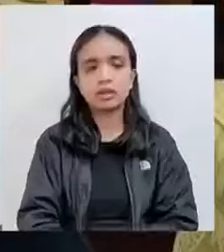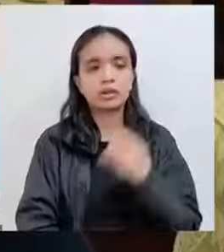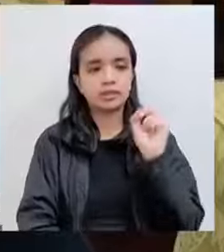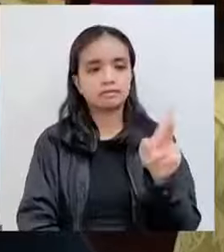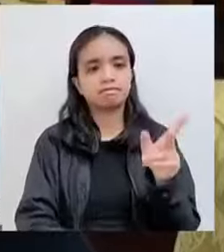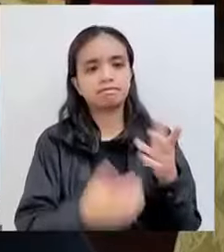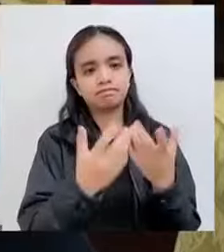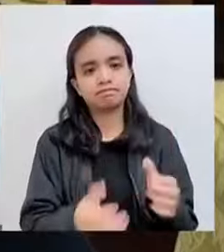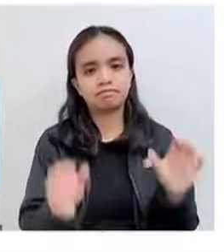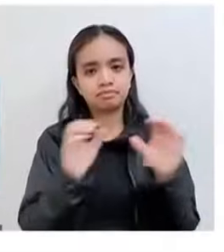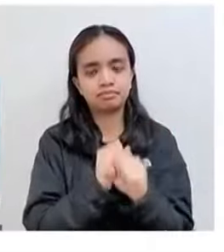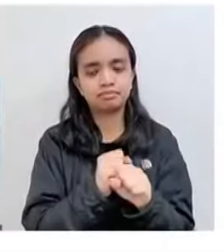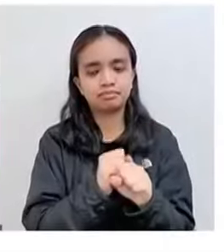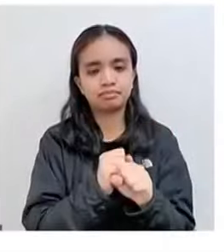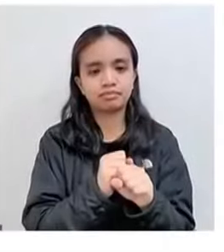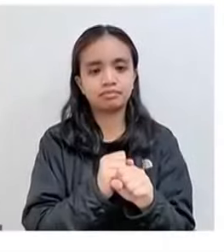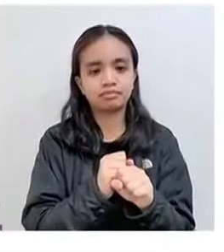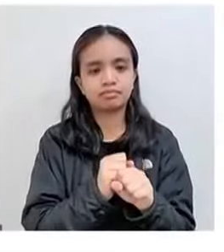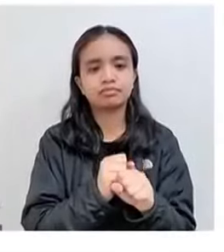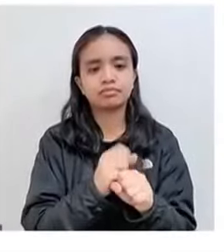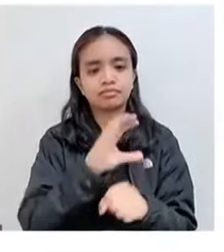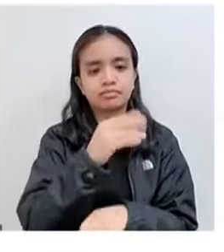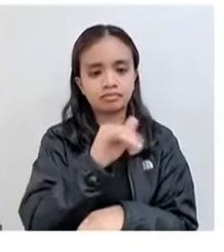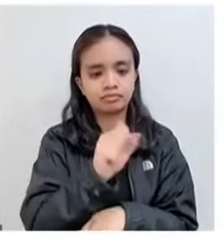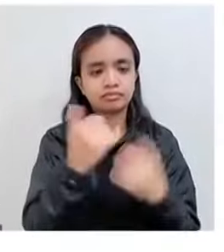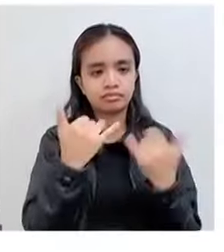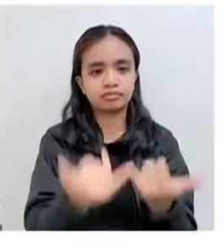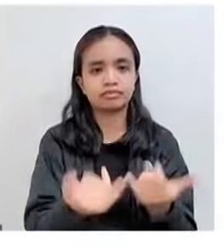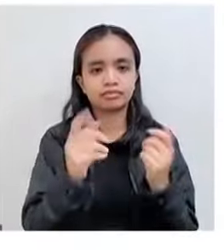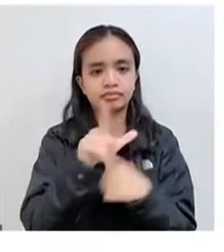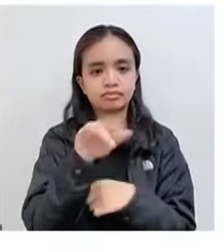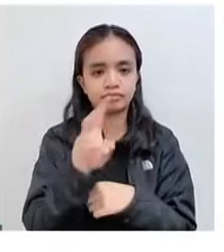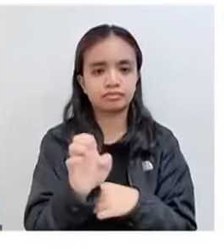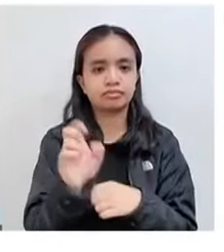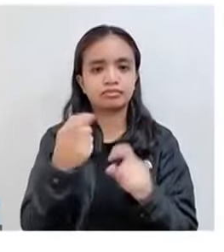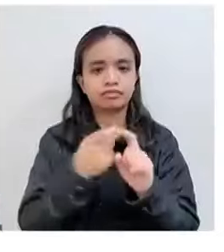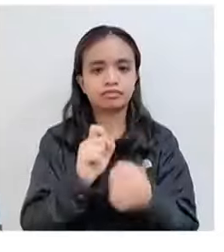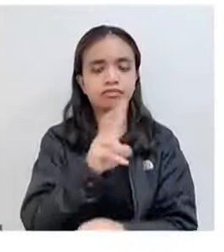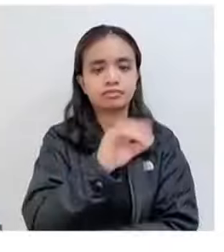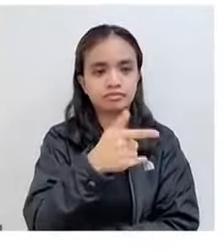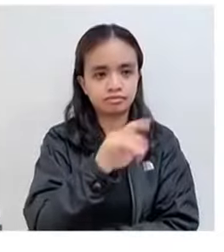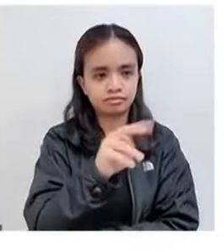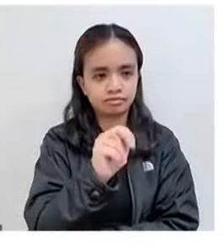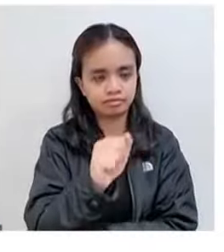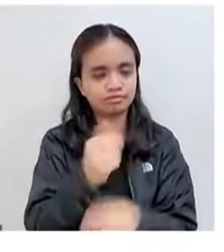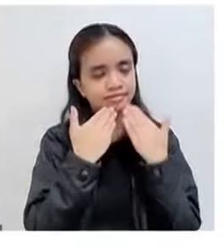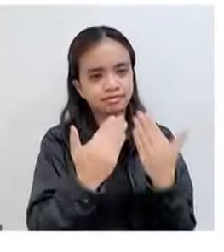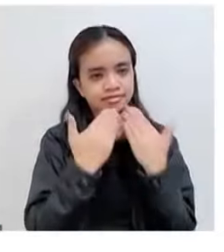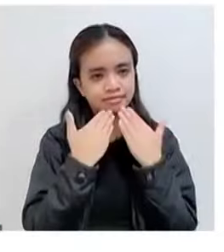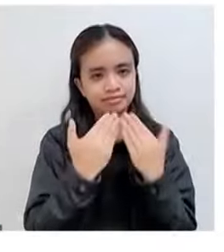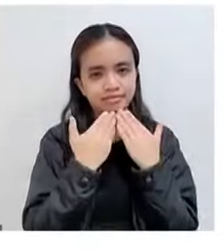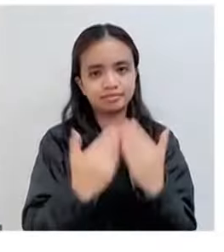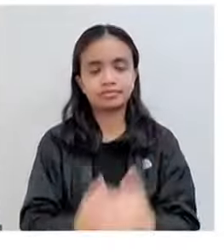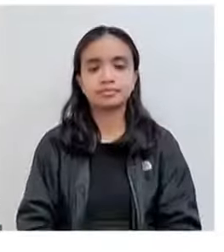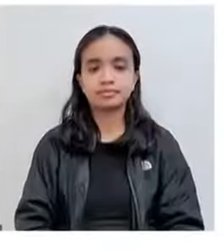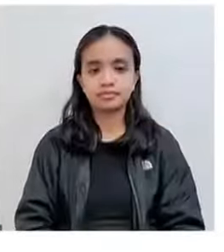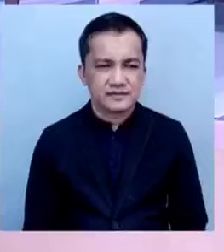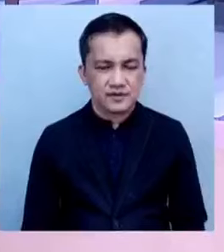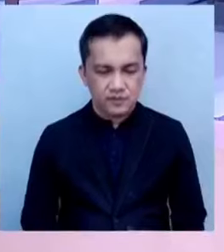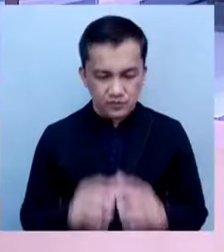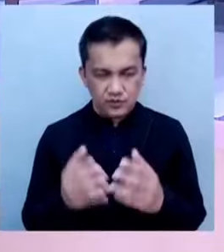VOA correspondent Chris Casquejo there joining us live from the state of Virginia. Thanks again, Chris, for joining us today. Take care. Good to be with